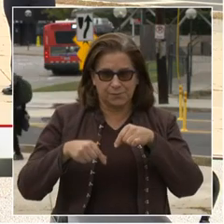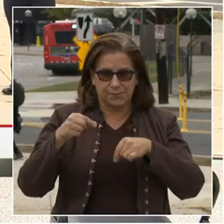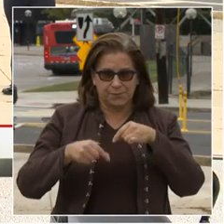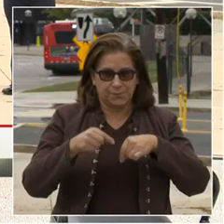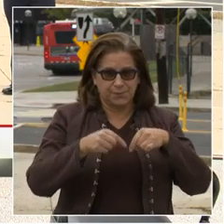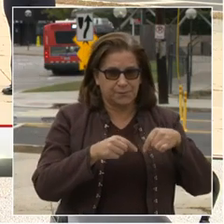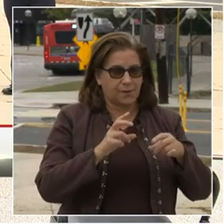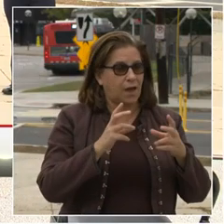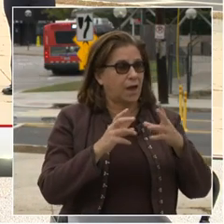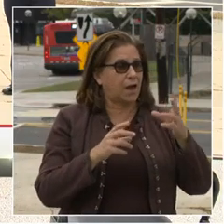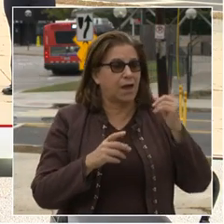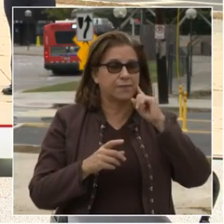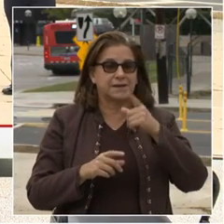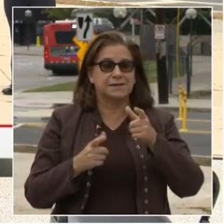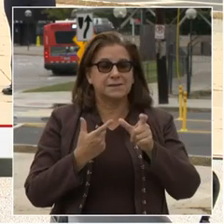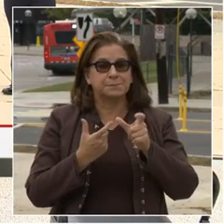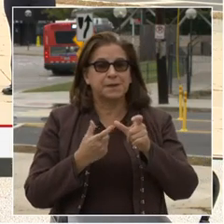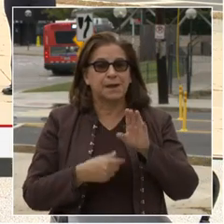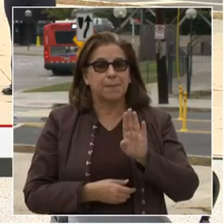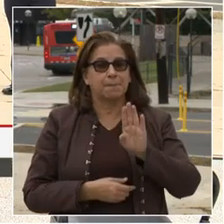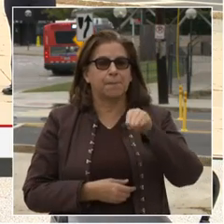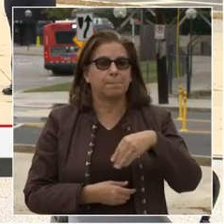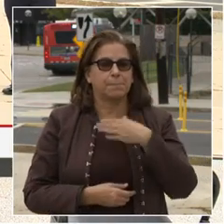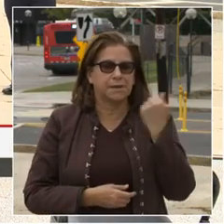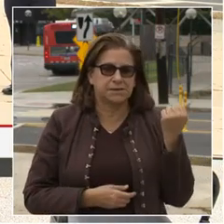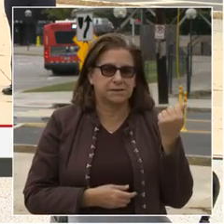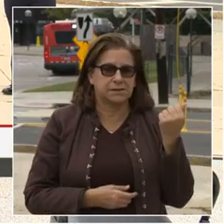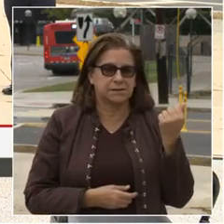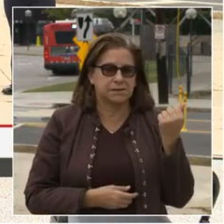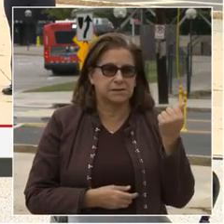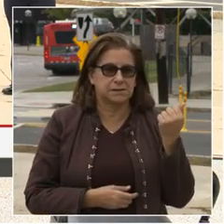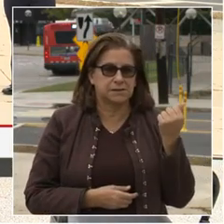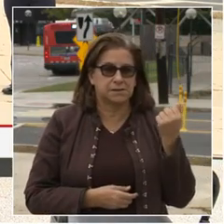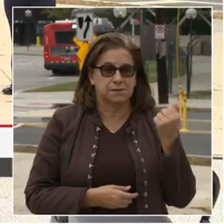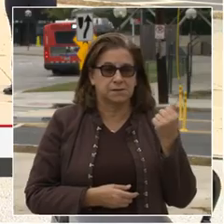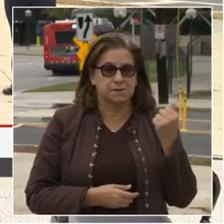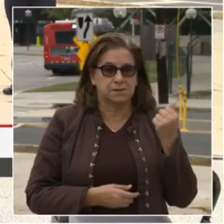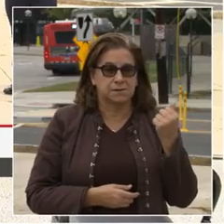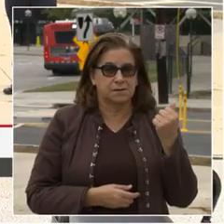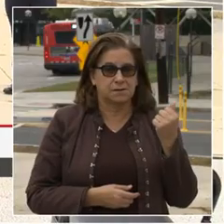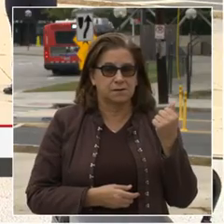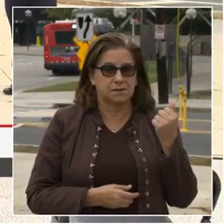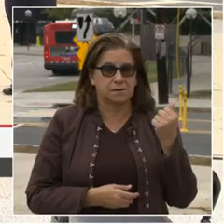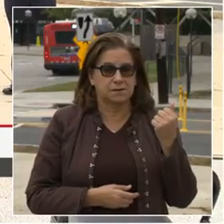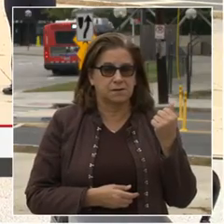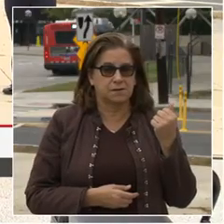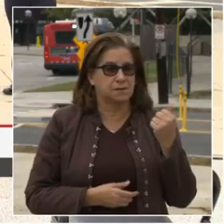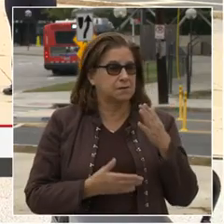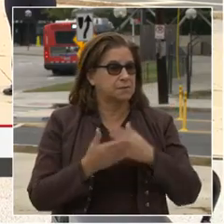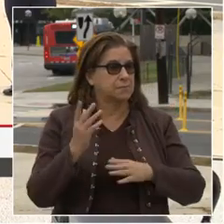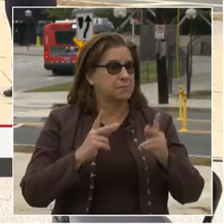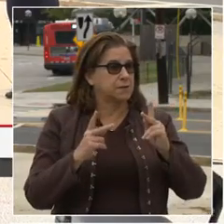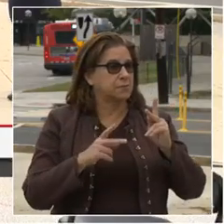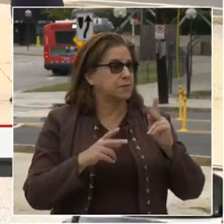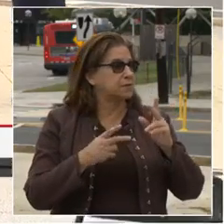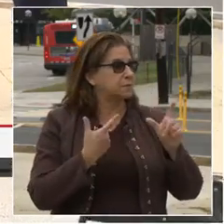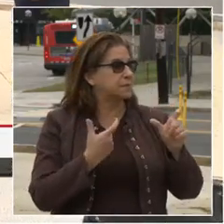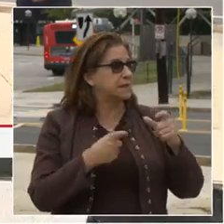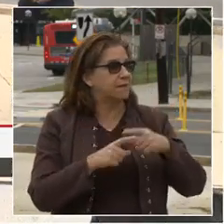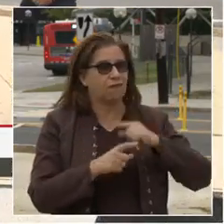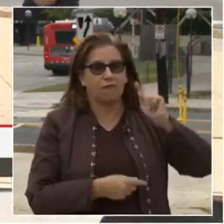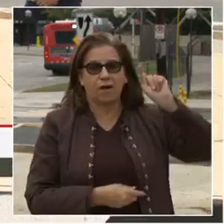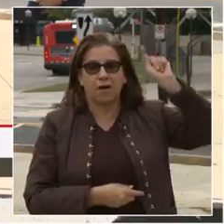happens is people start at that end of Minnesota Avenue. Okay. And between that and the